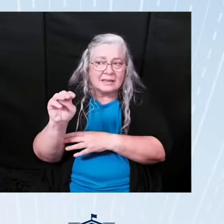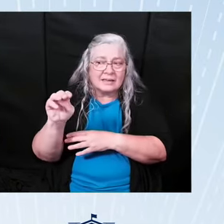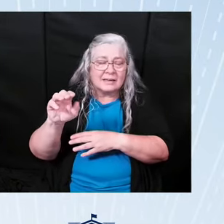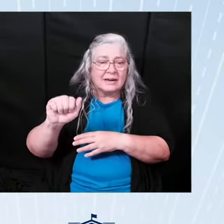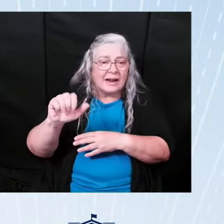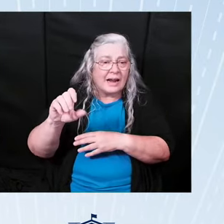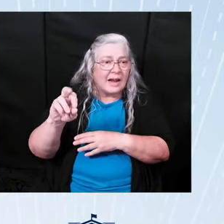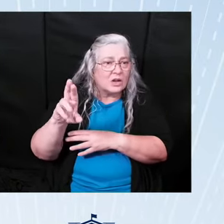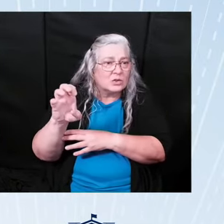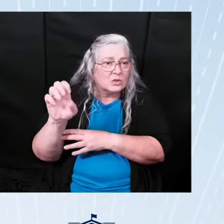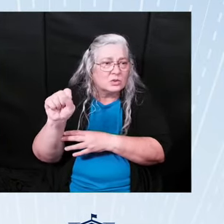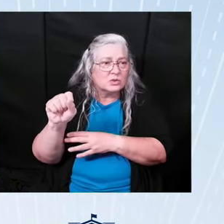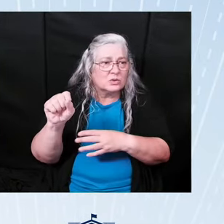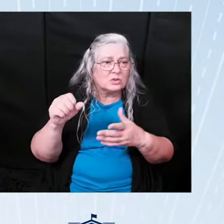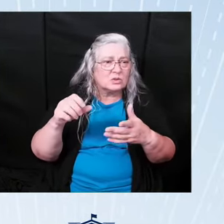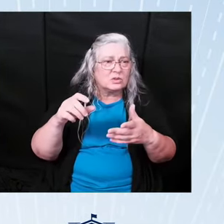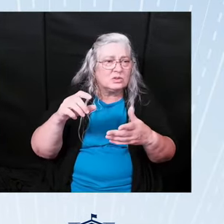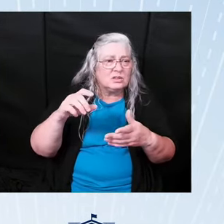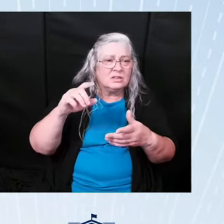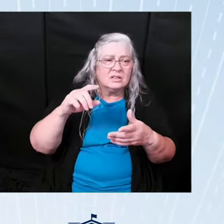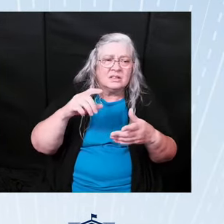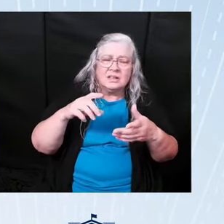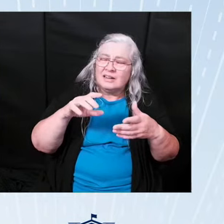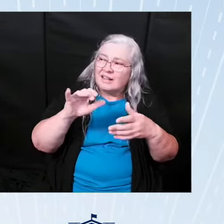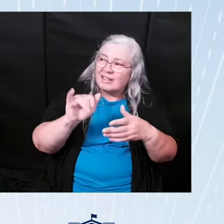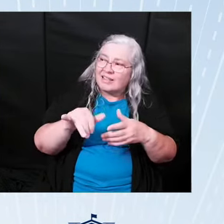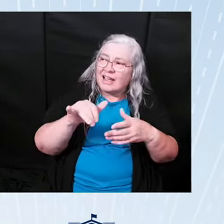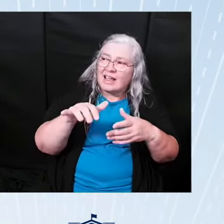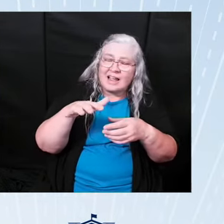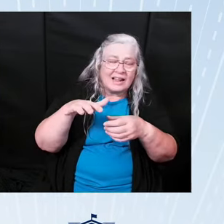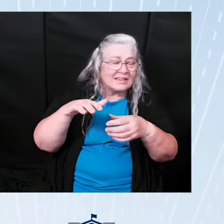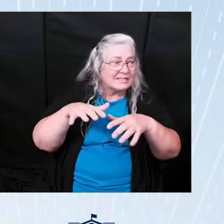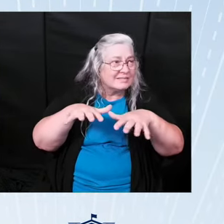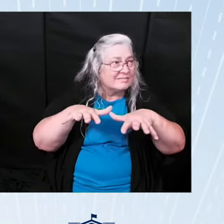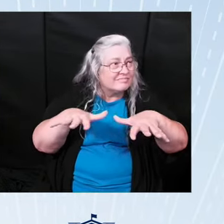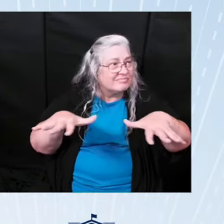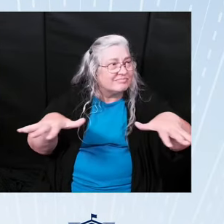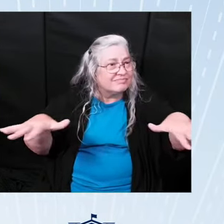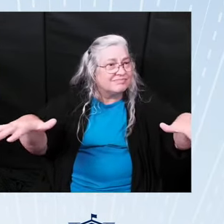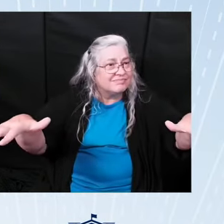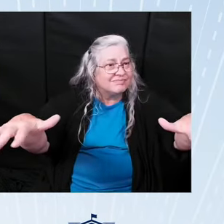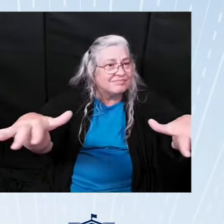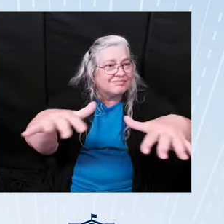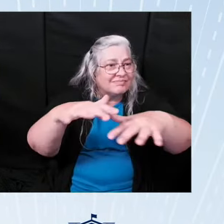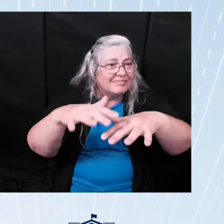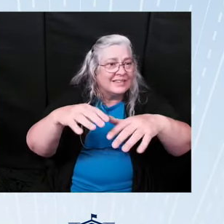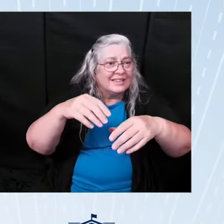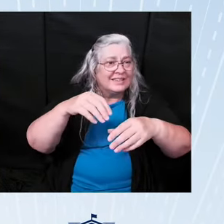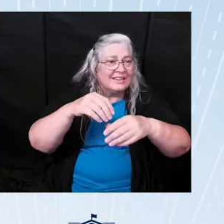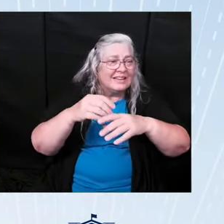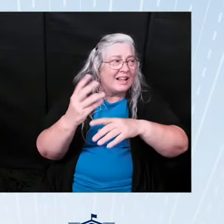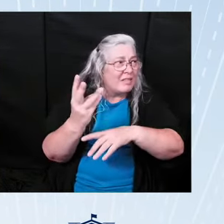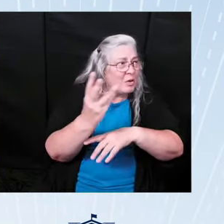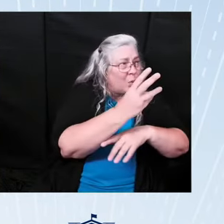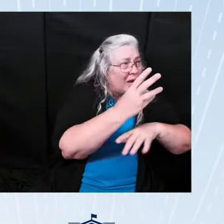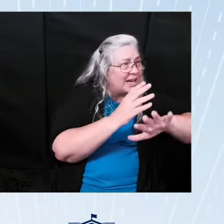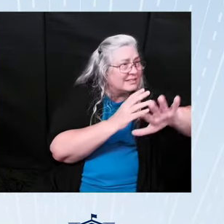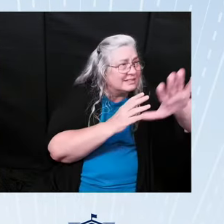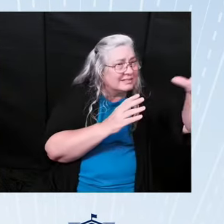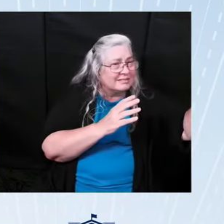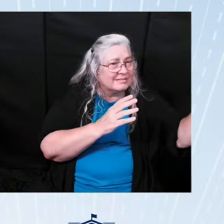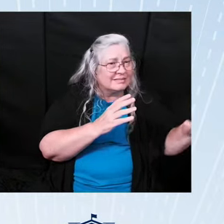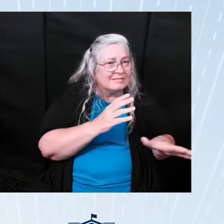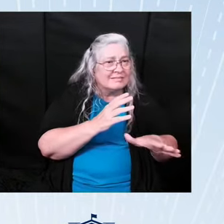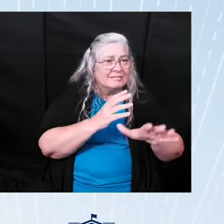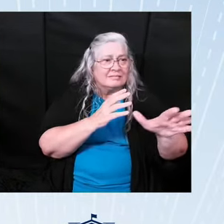fewer resources available to them. When you think about what we've done in terms of the